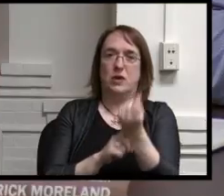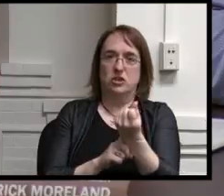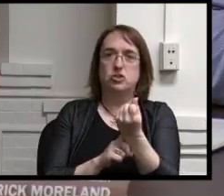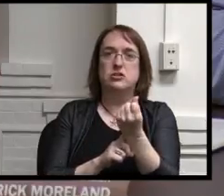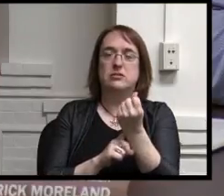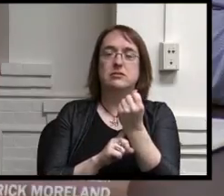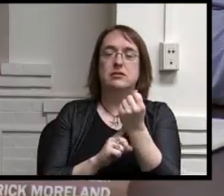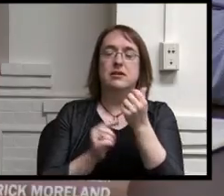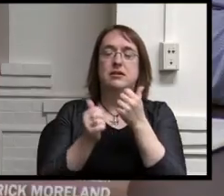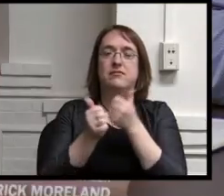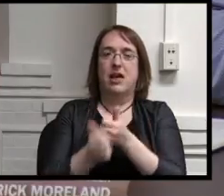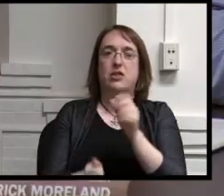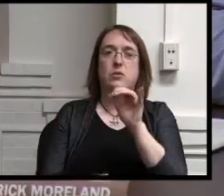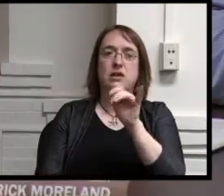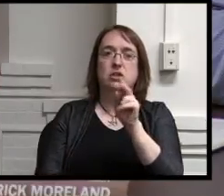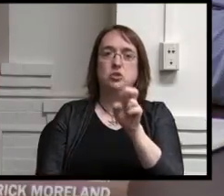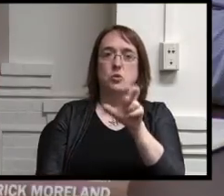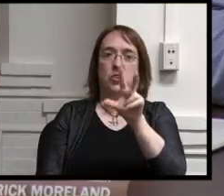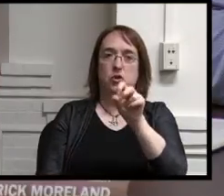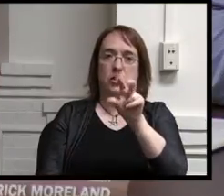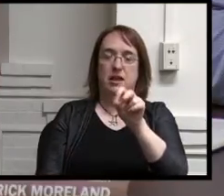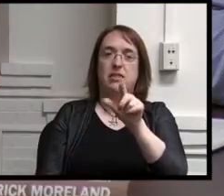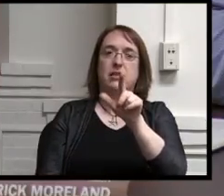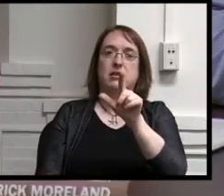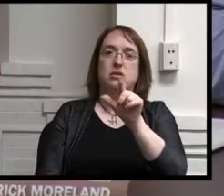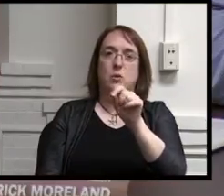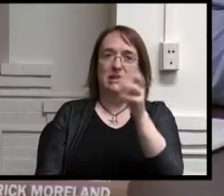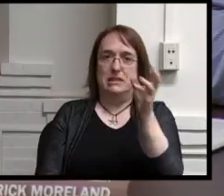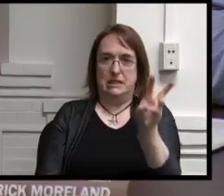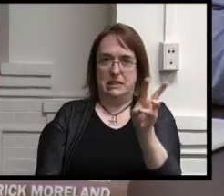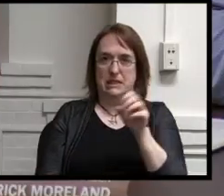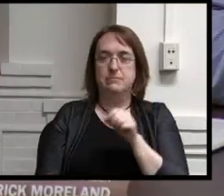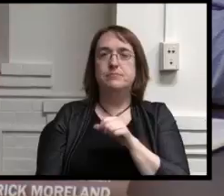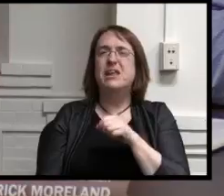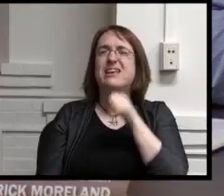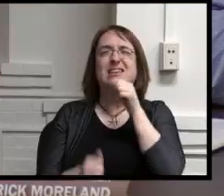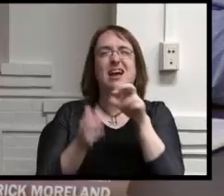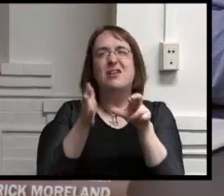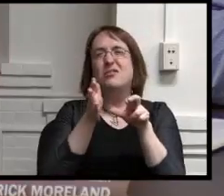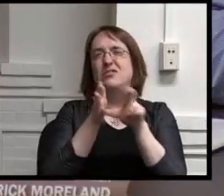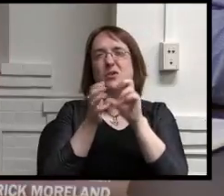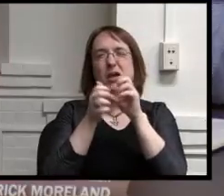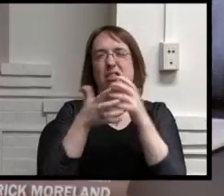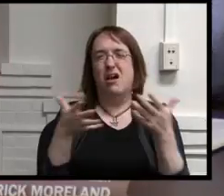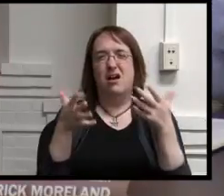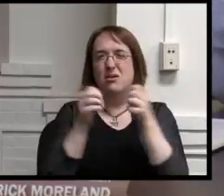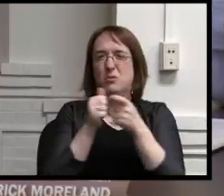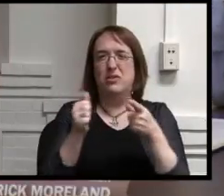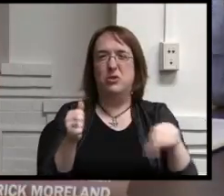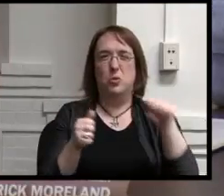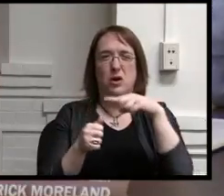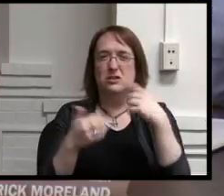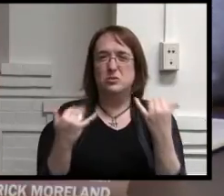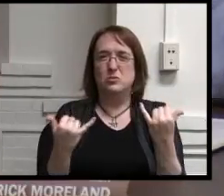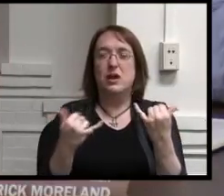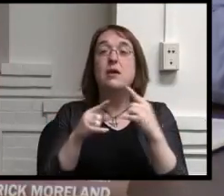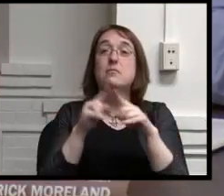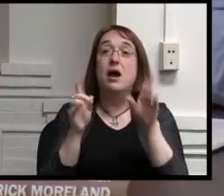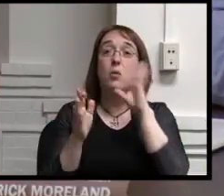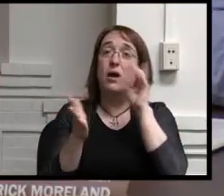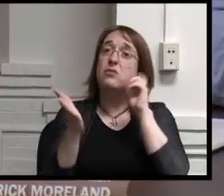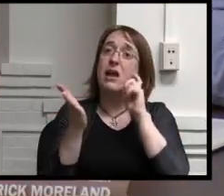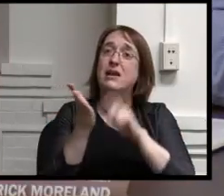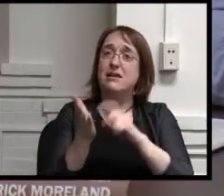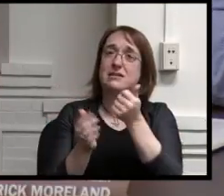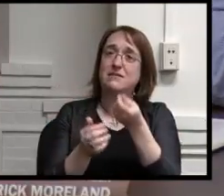30, 2016. And I'm not going to go through a lot of this report with you, but I will point out a couple of